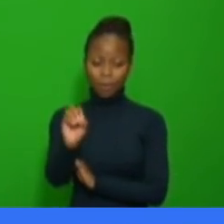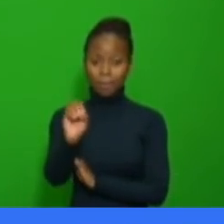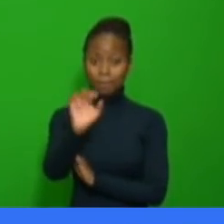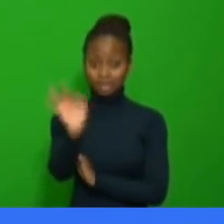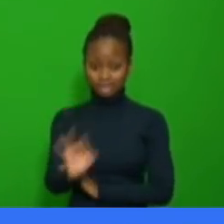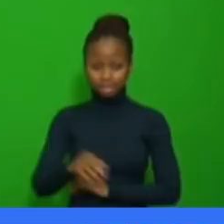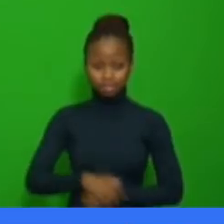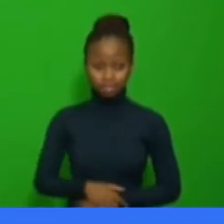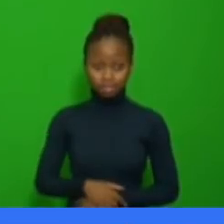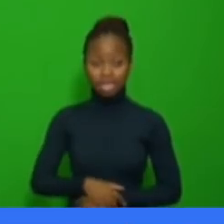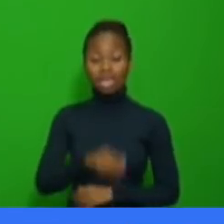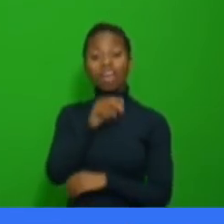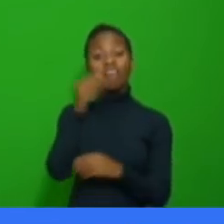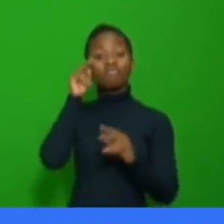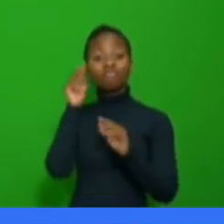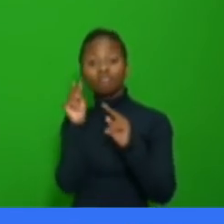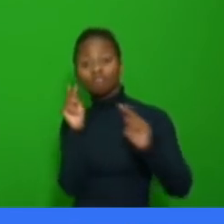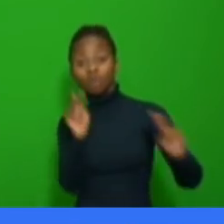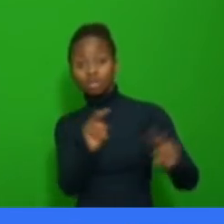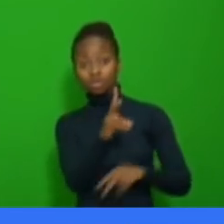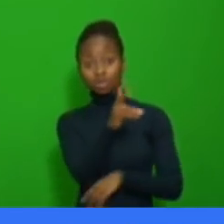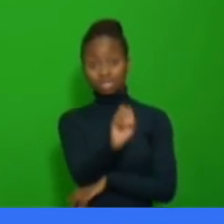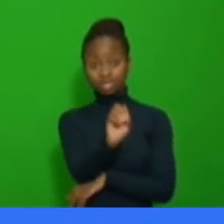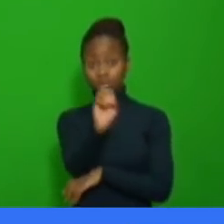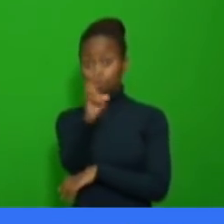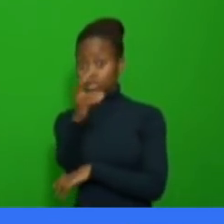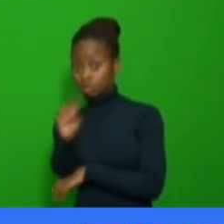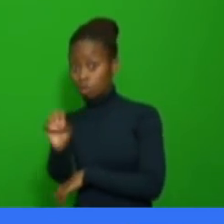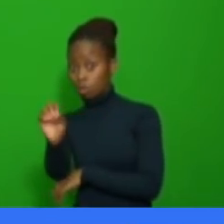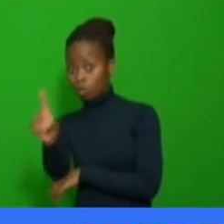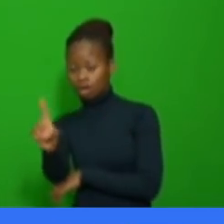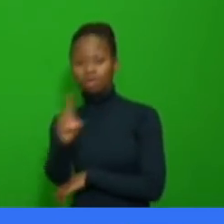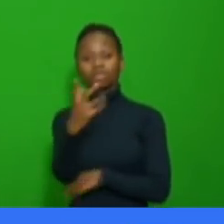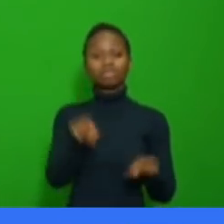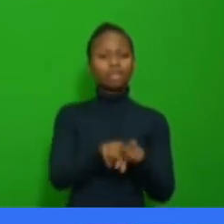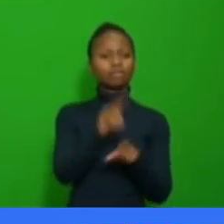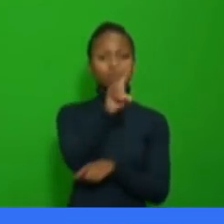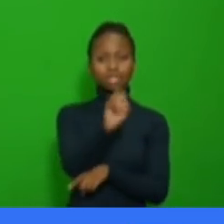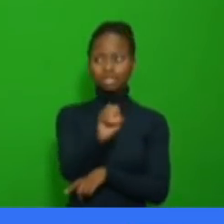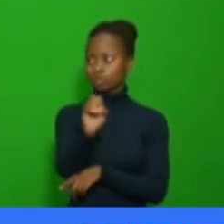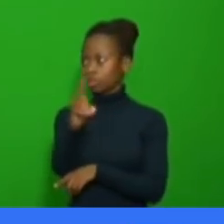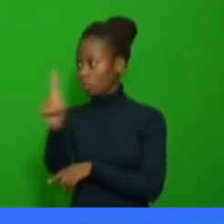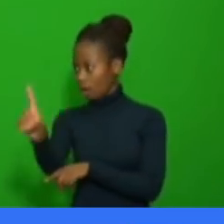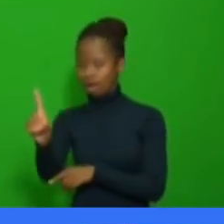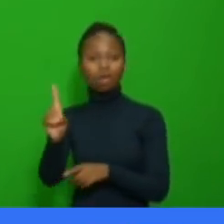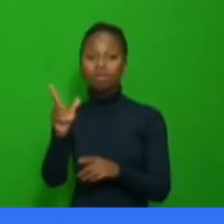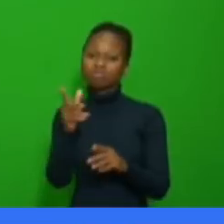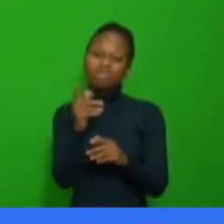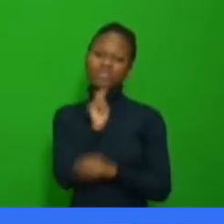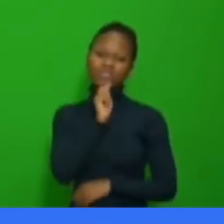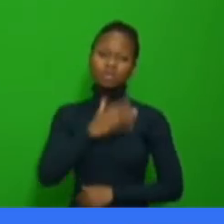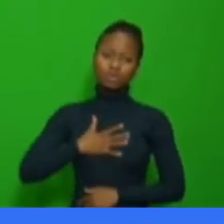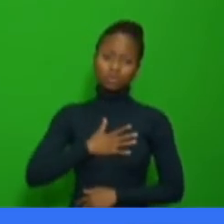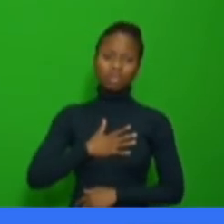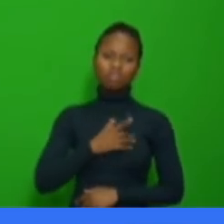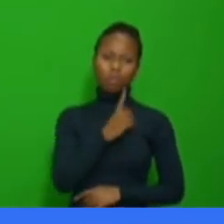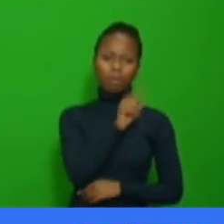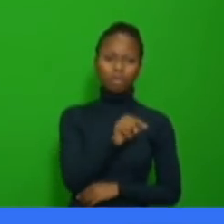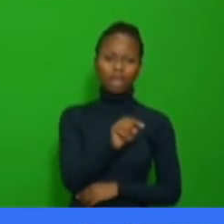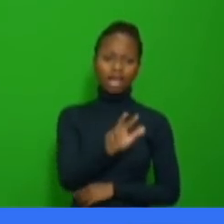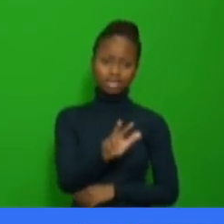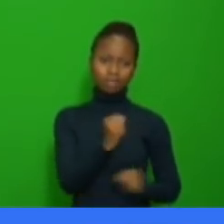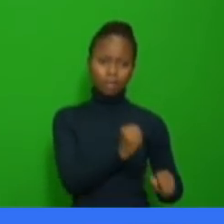2021 was unchanged at 1.8% and 2% respectively. The near-term